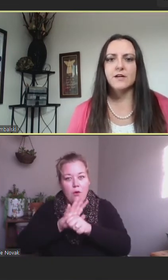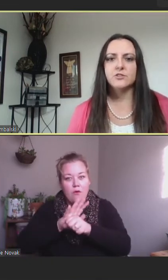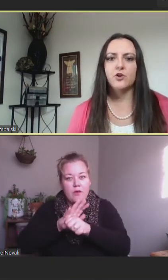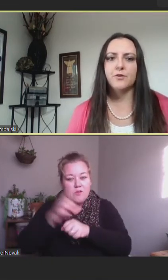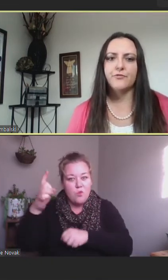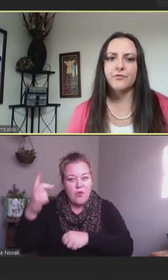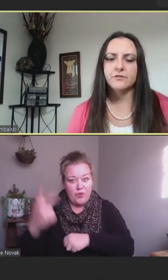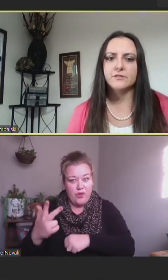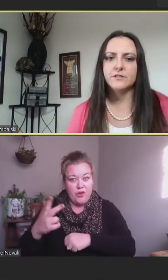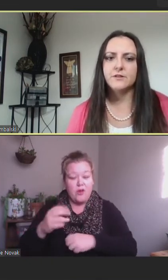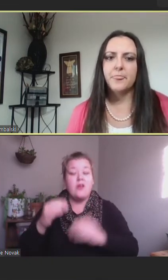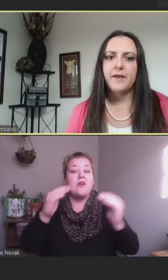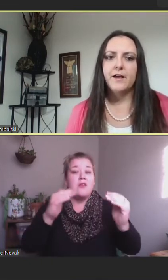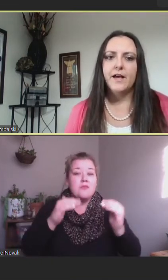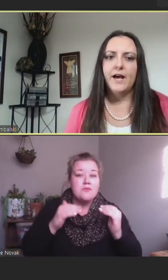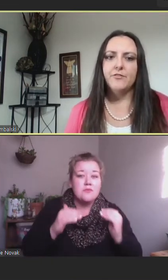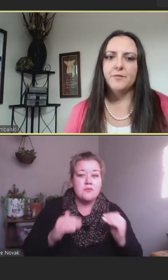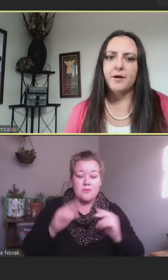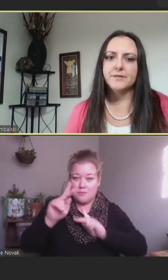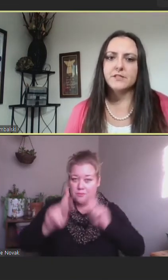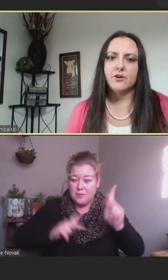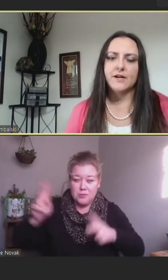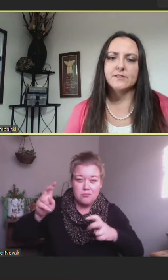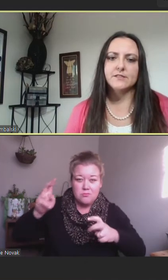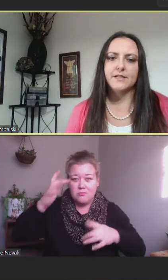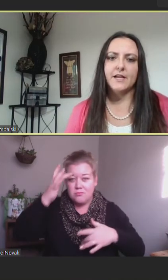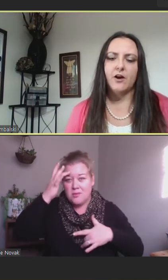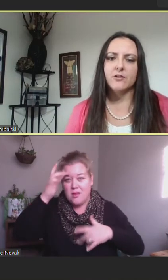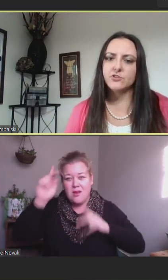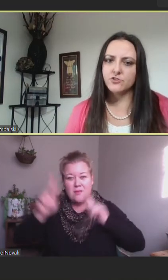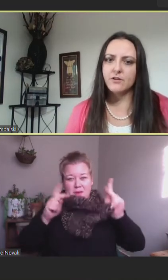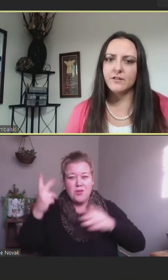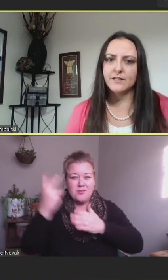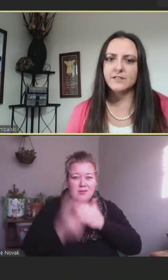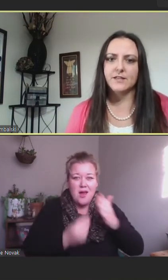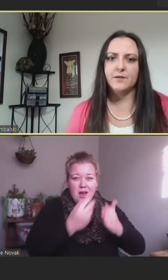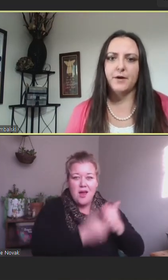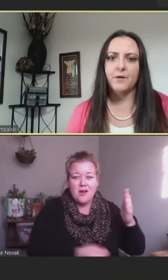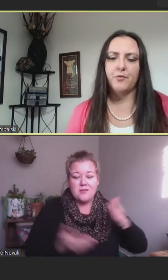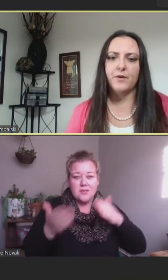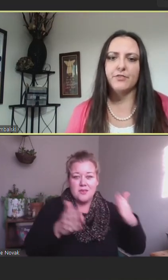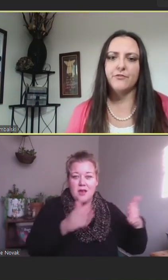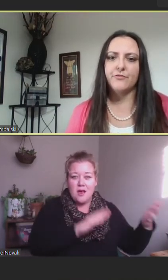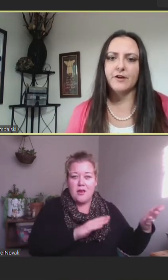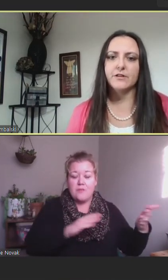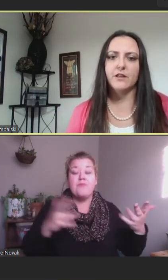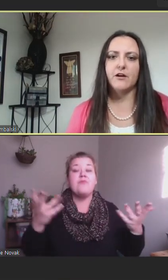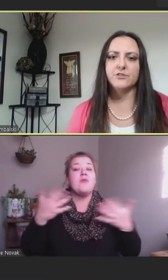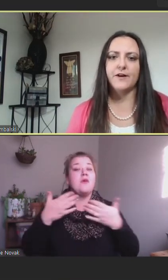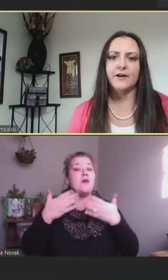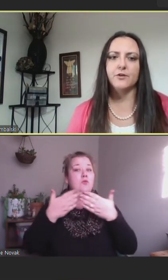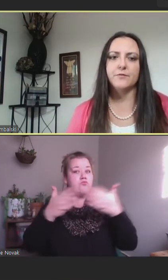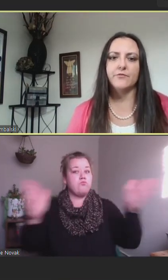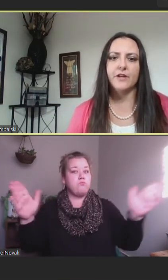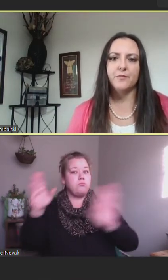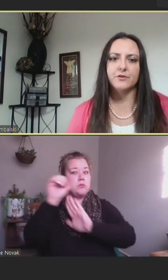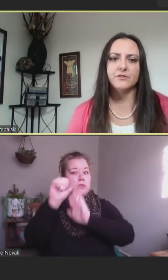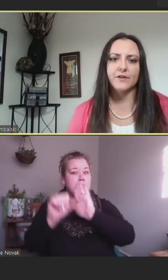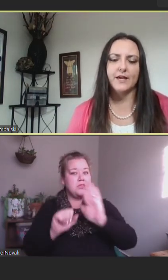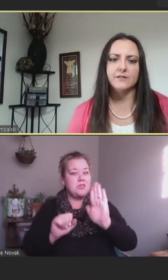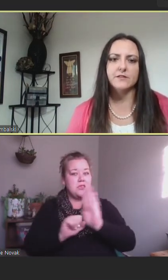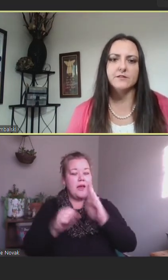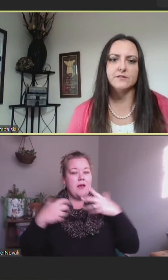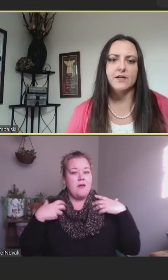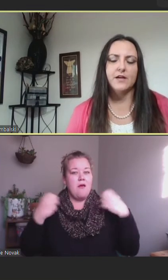since October 1st. Health departments across the state are struggling to keep up with the very large volume of numbers